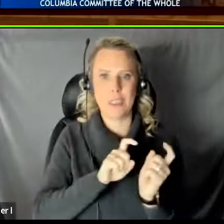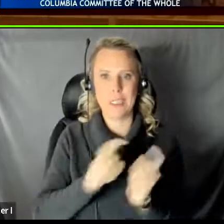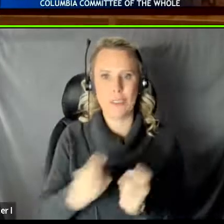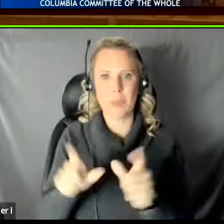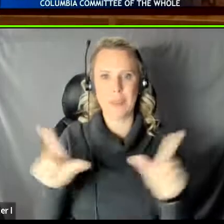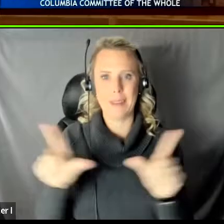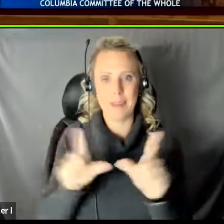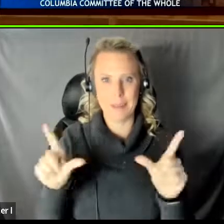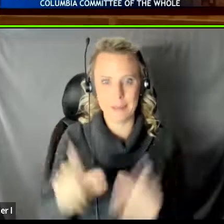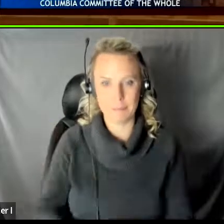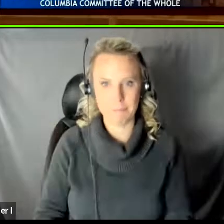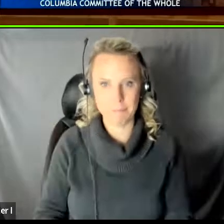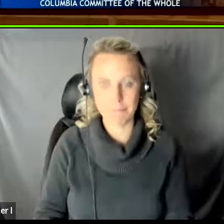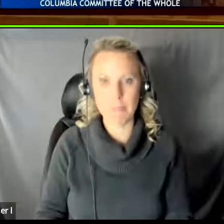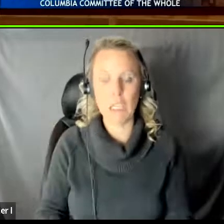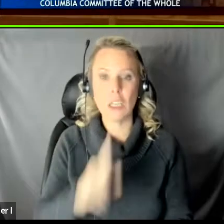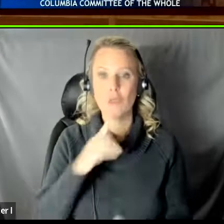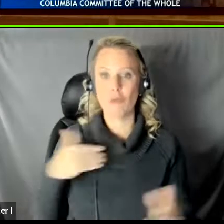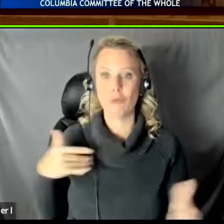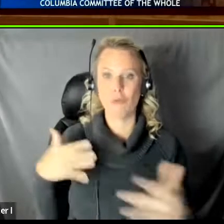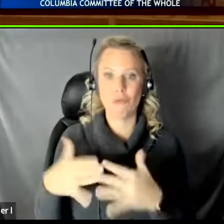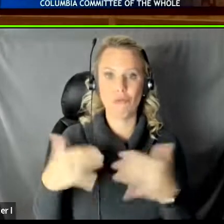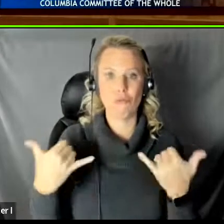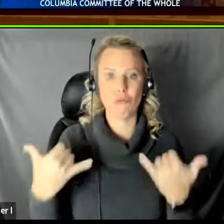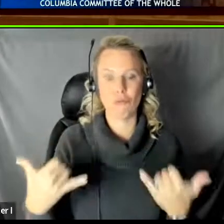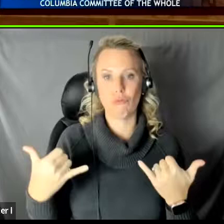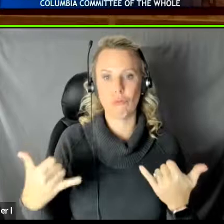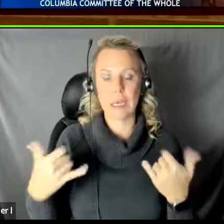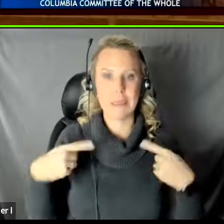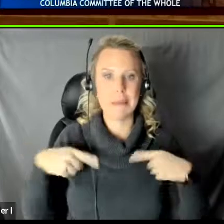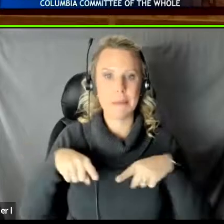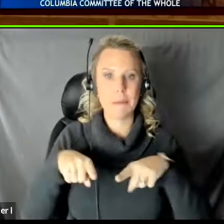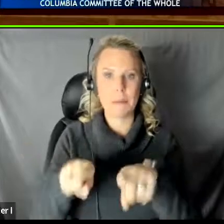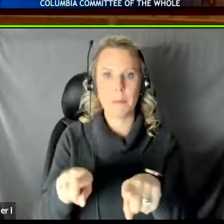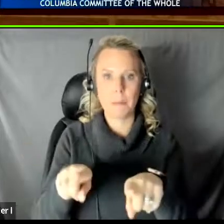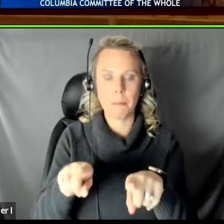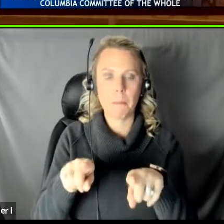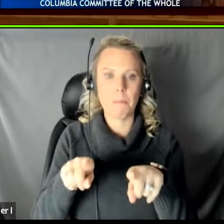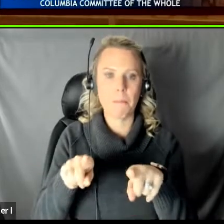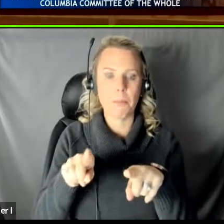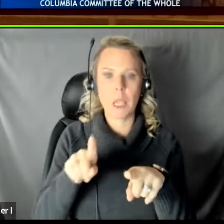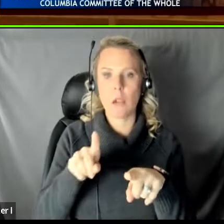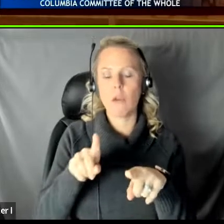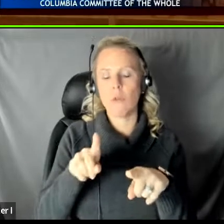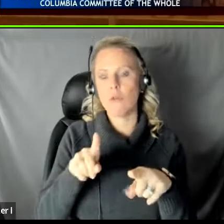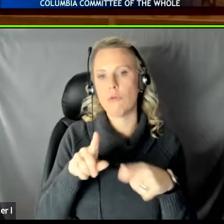license. To modernize and streamline our business